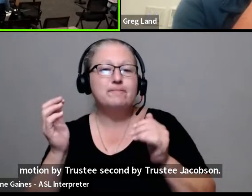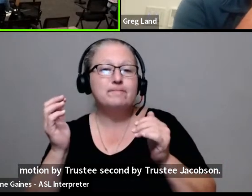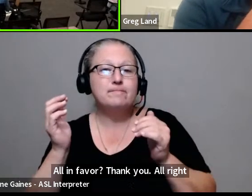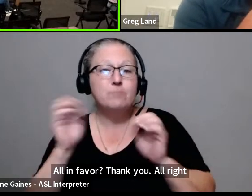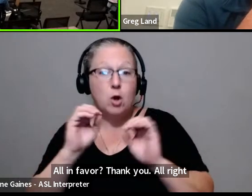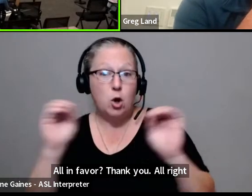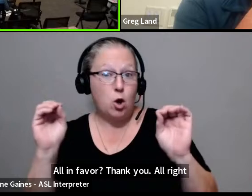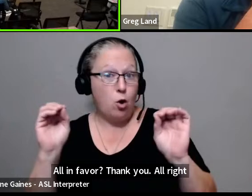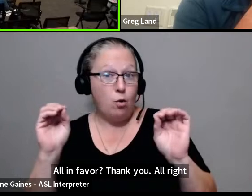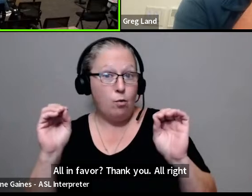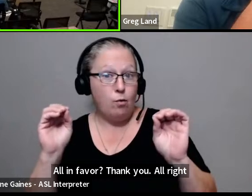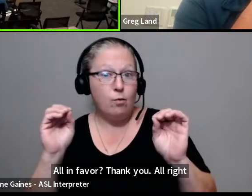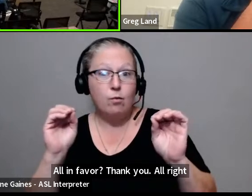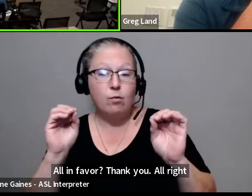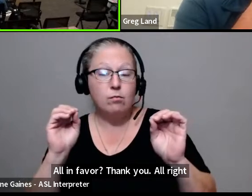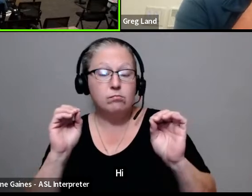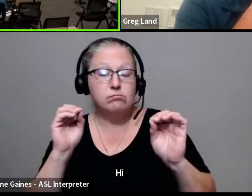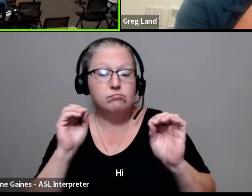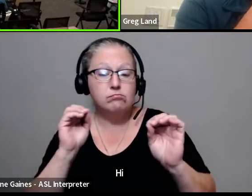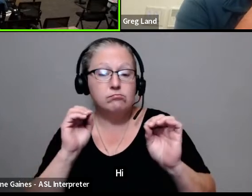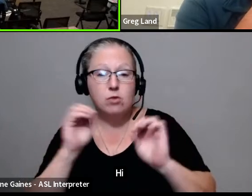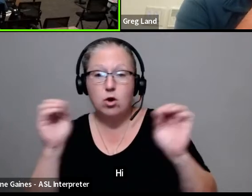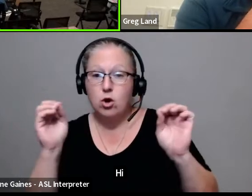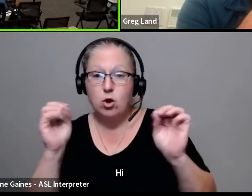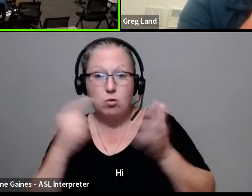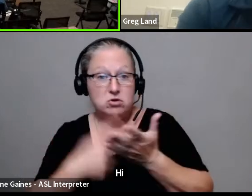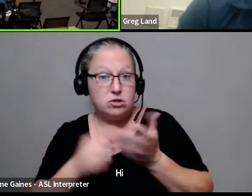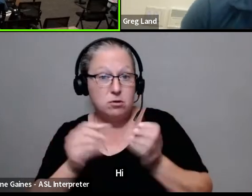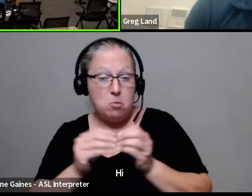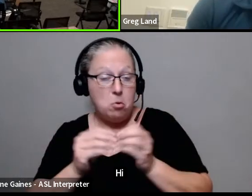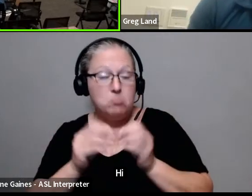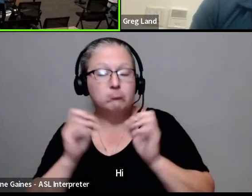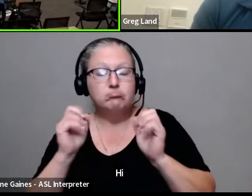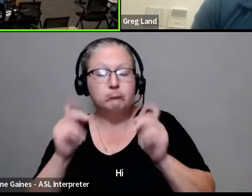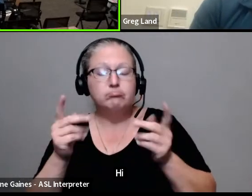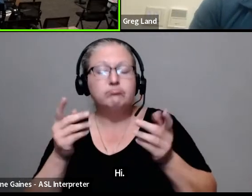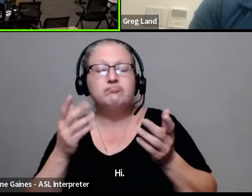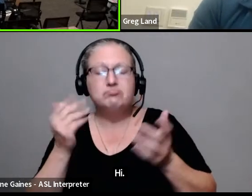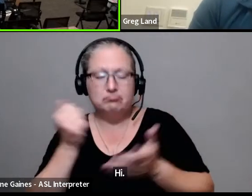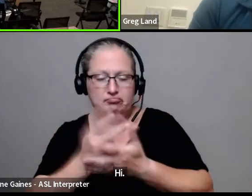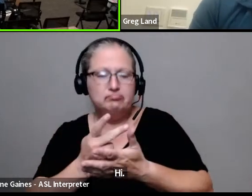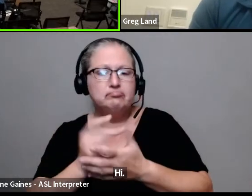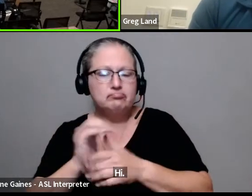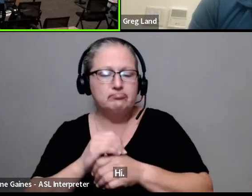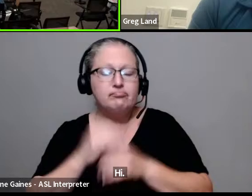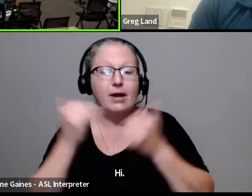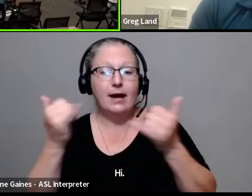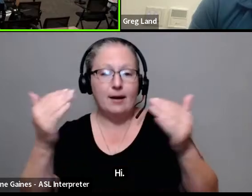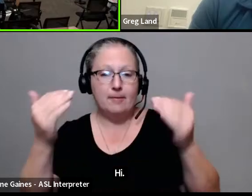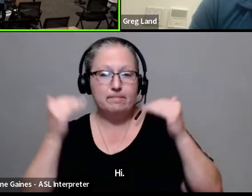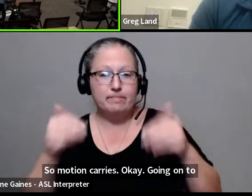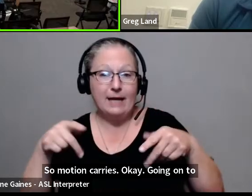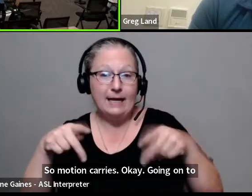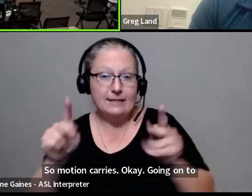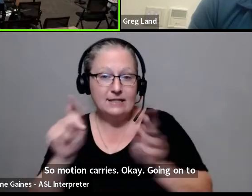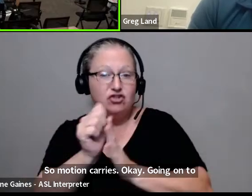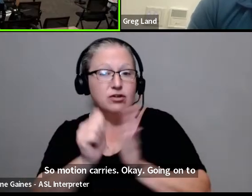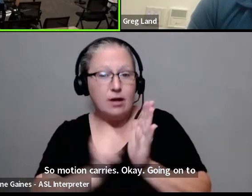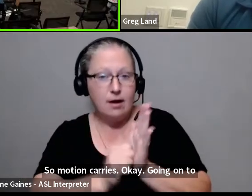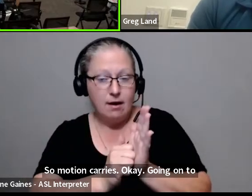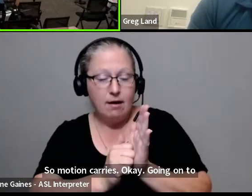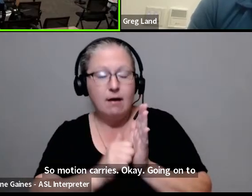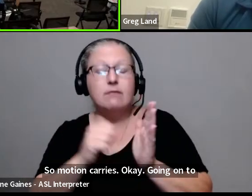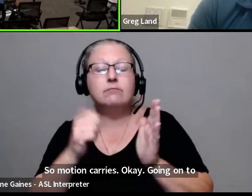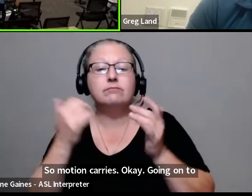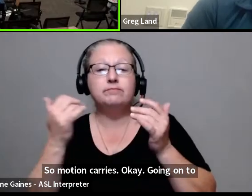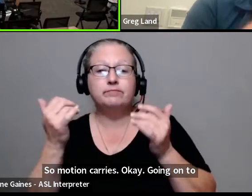are no, there's no other discussion, so motion carries. Okay, going on to the consent agenda. We